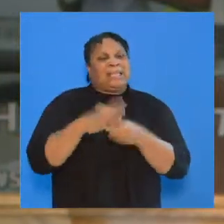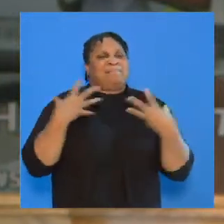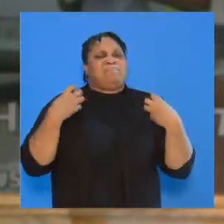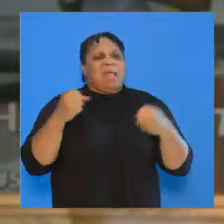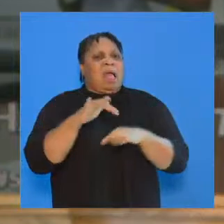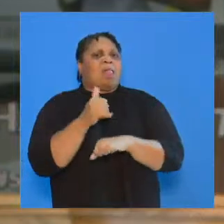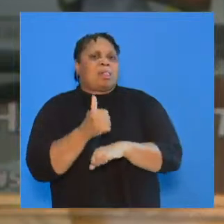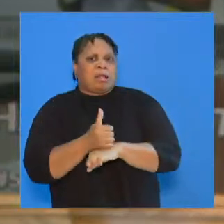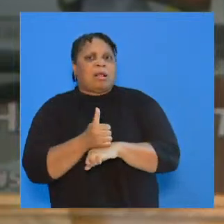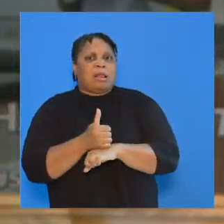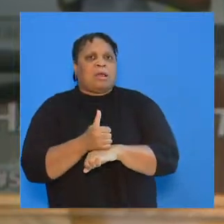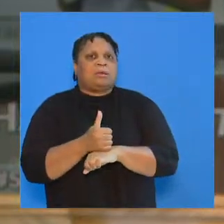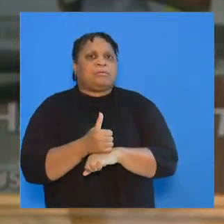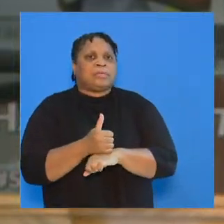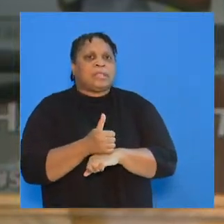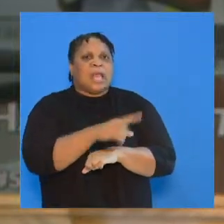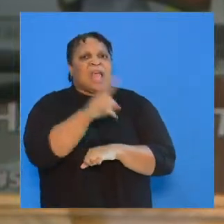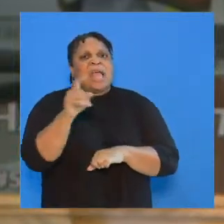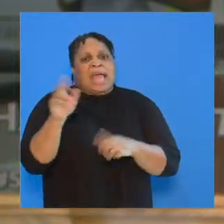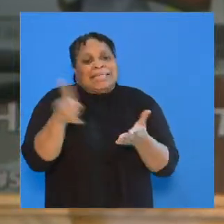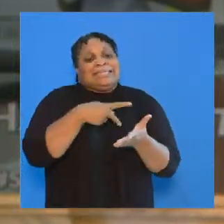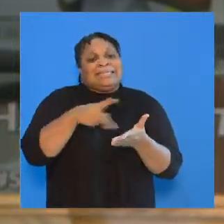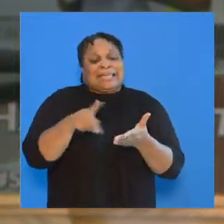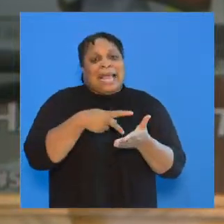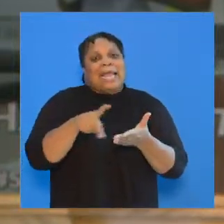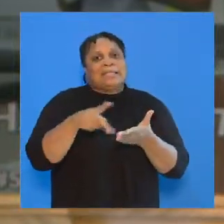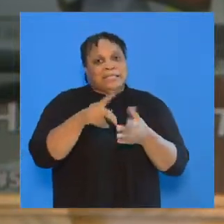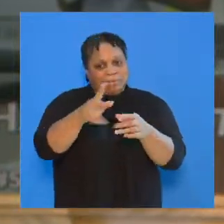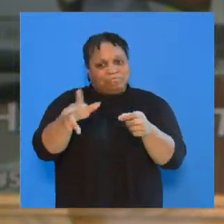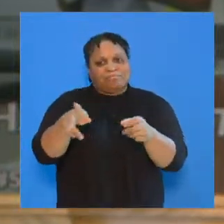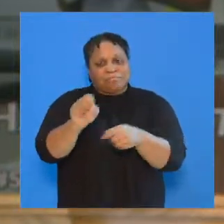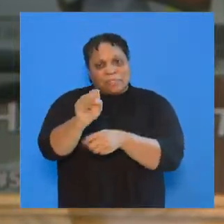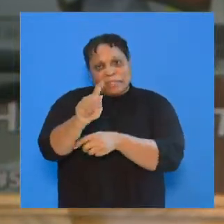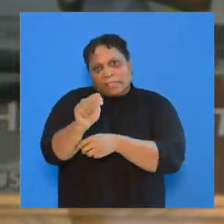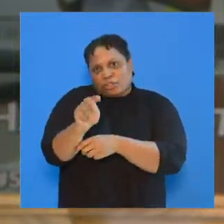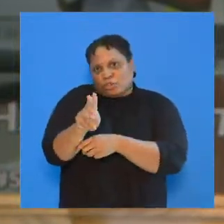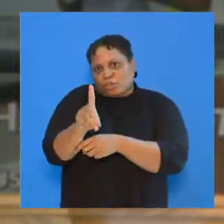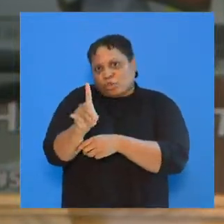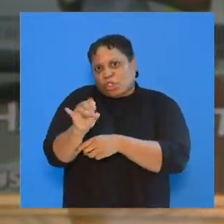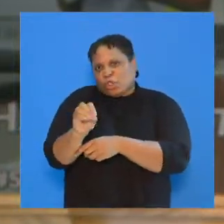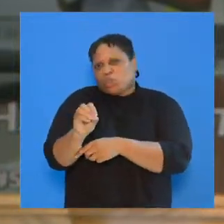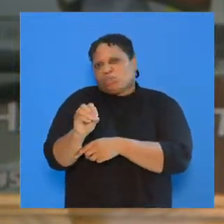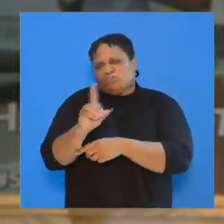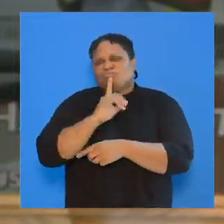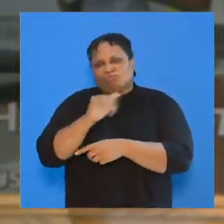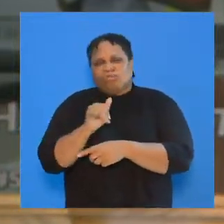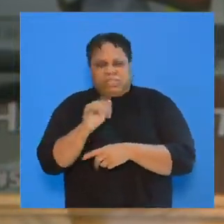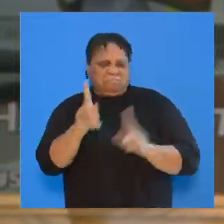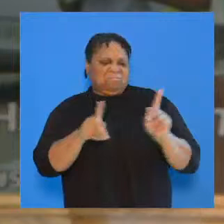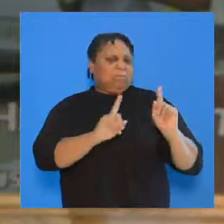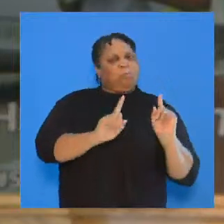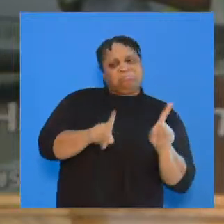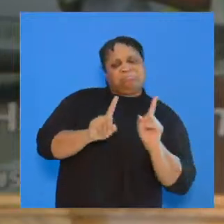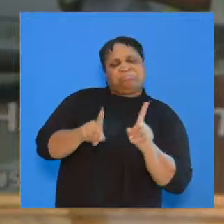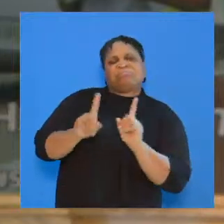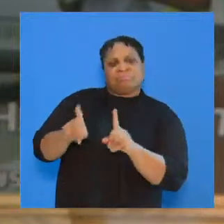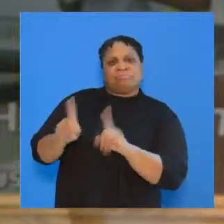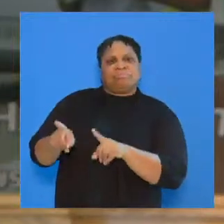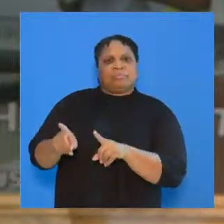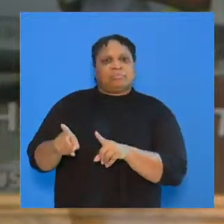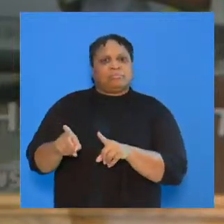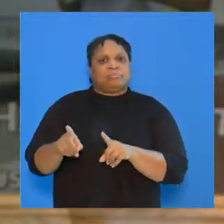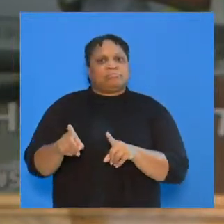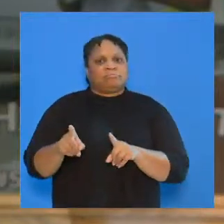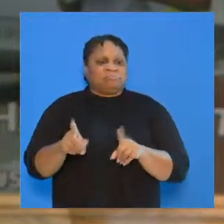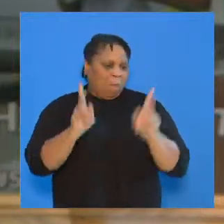clubs, and dance studios. And this is namely the information for the patrons that are visiting those facilities. As a